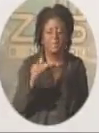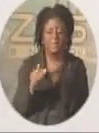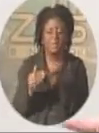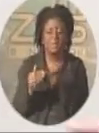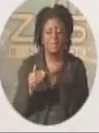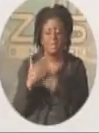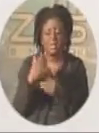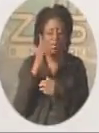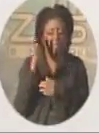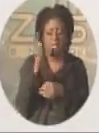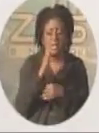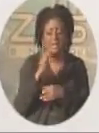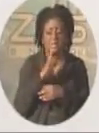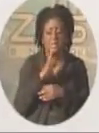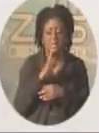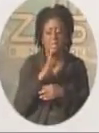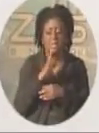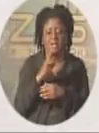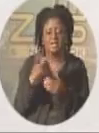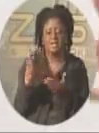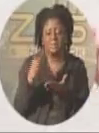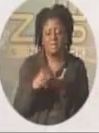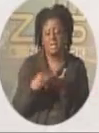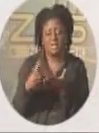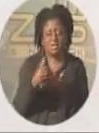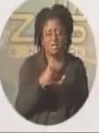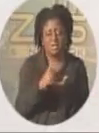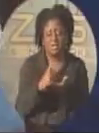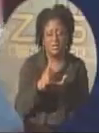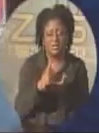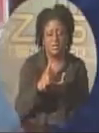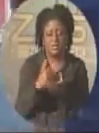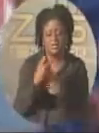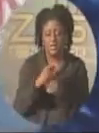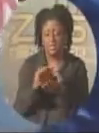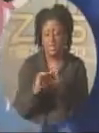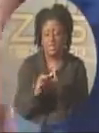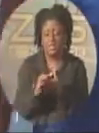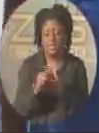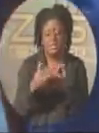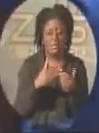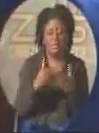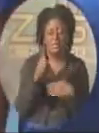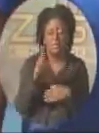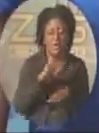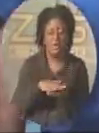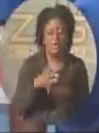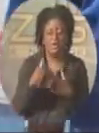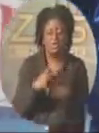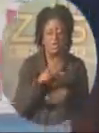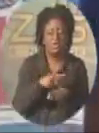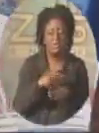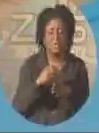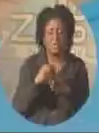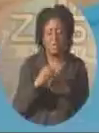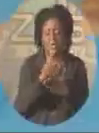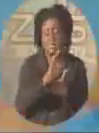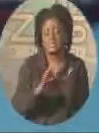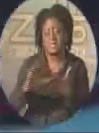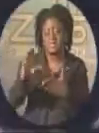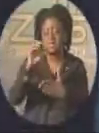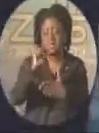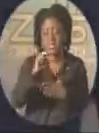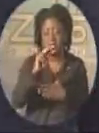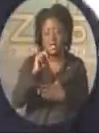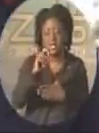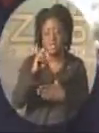There will never be a return on investment in the next 100 years. So whether you're on New Providence or on Central Andrus,